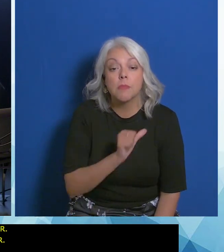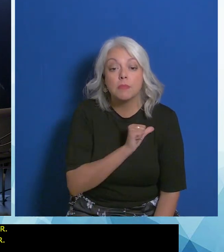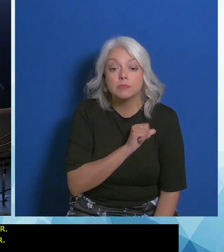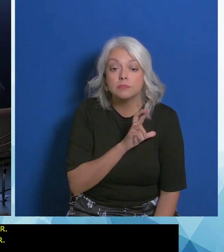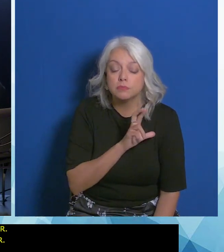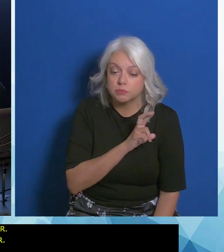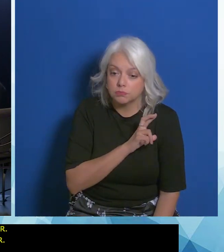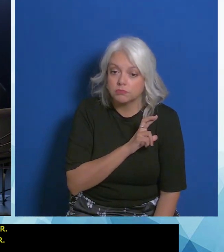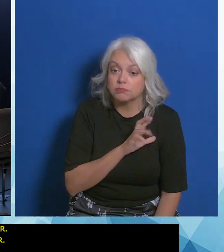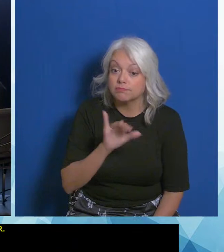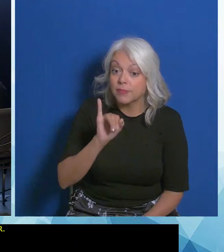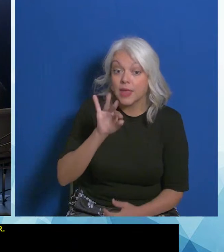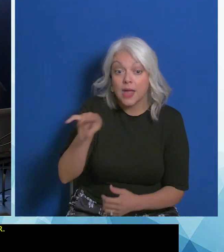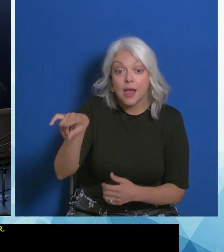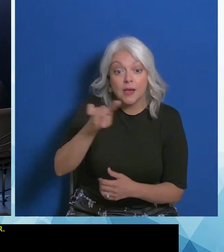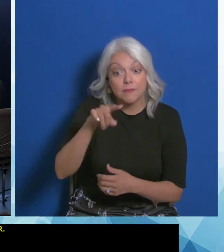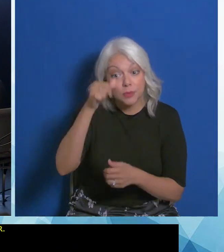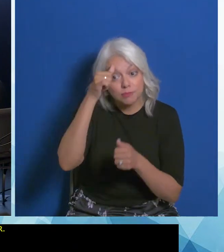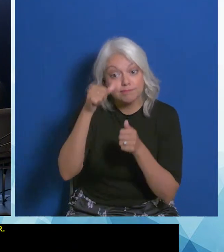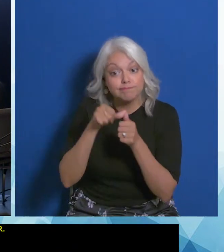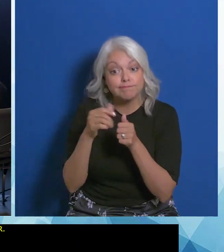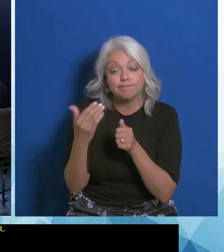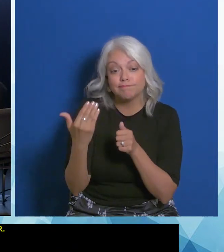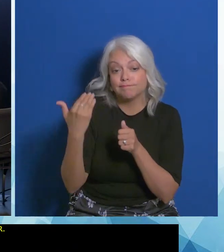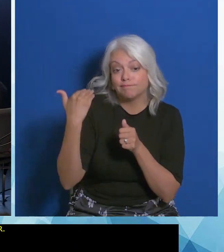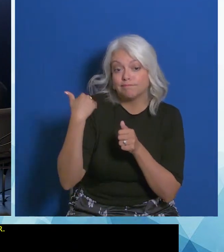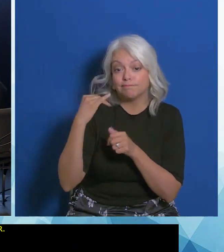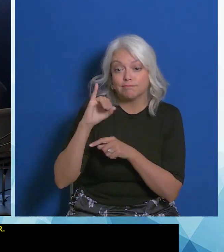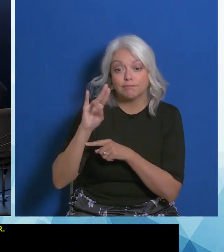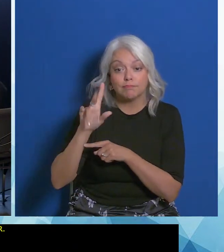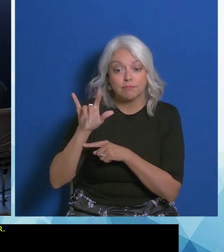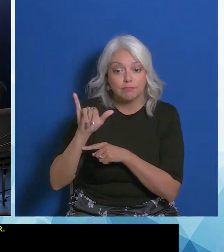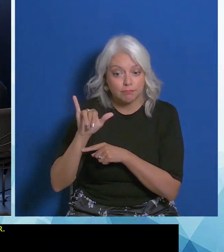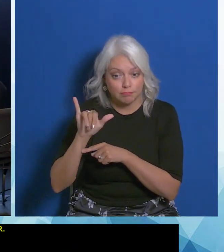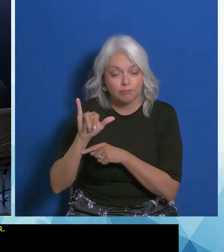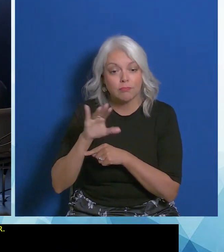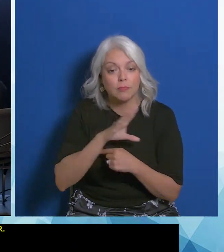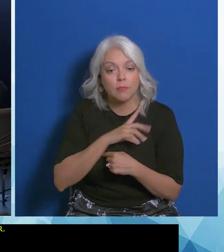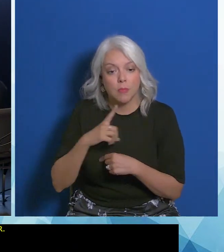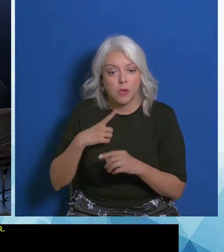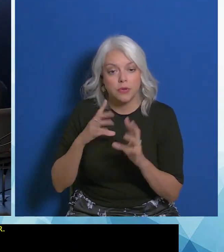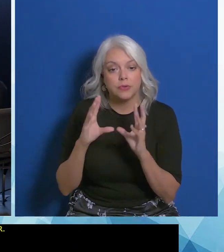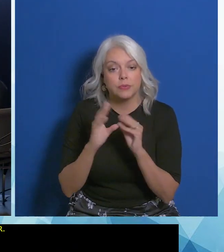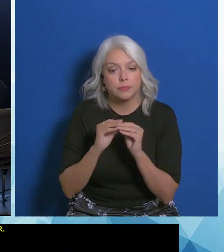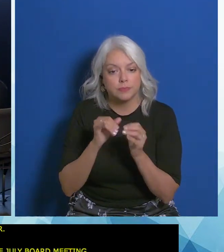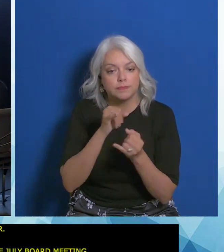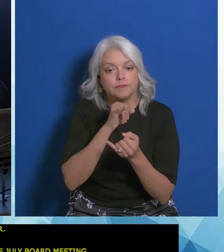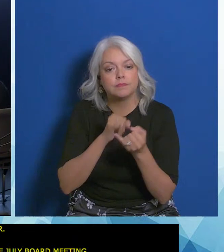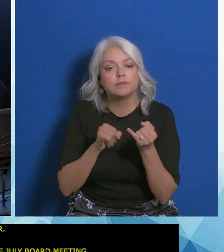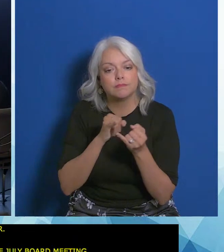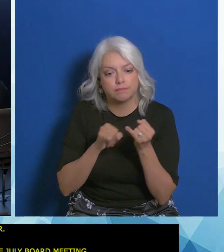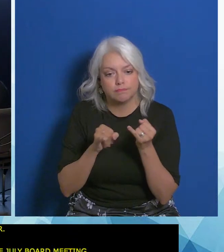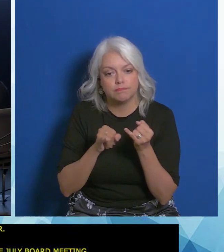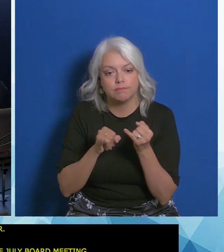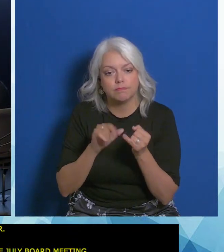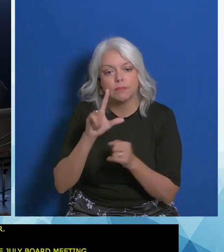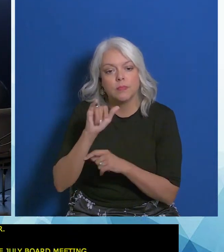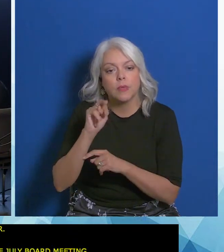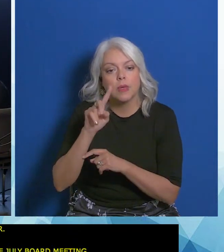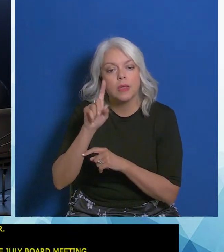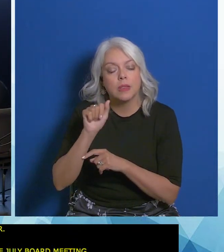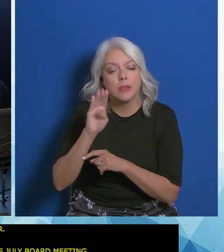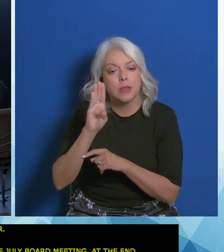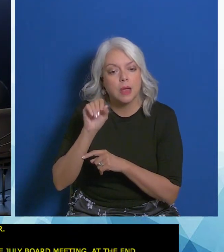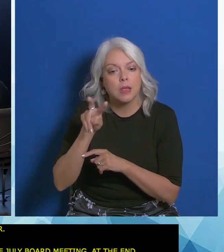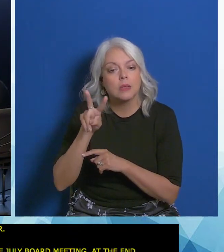So if you all recall, at the July board meeting, at the end, Linda Bove